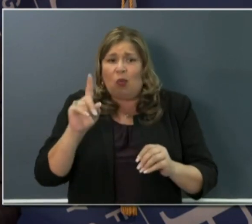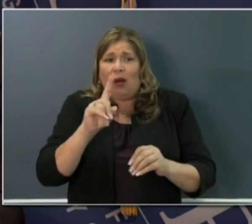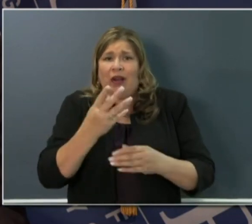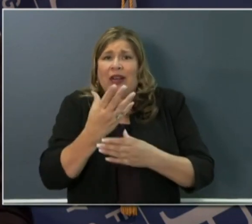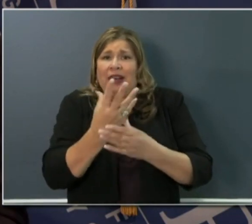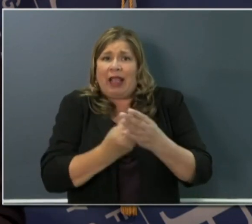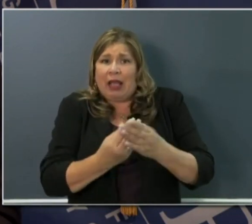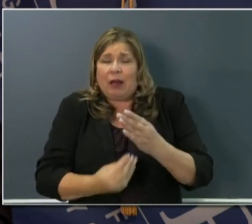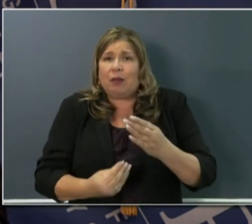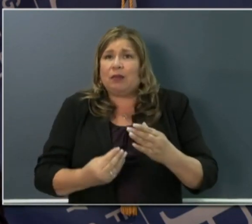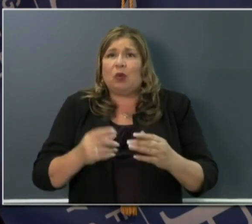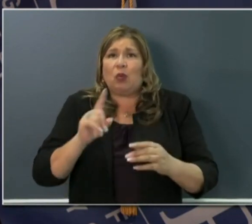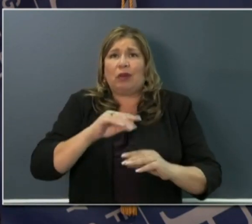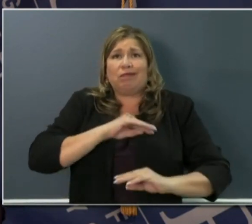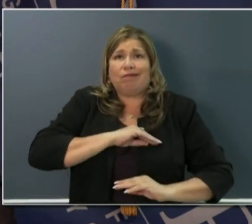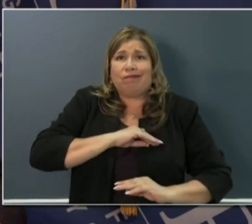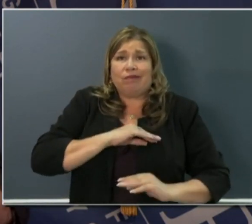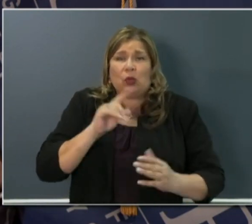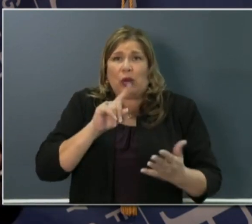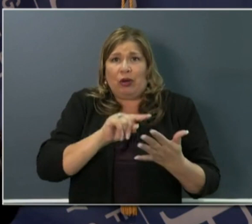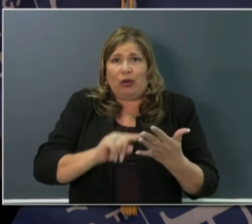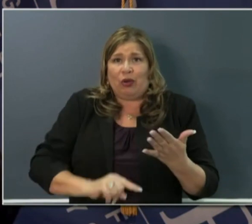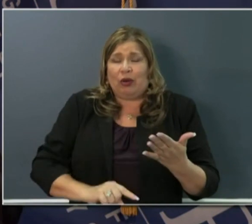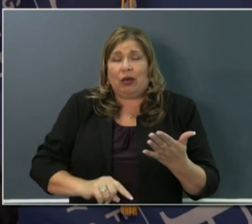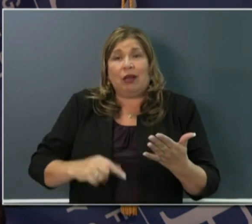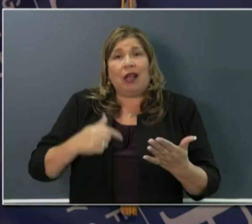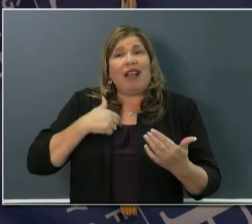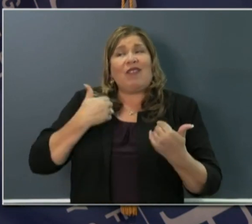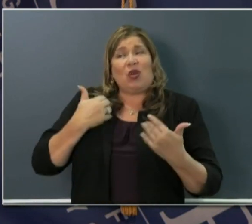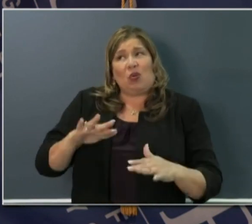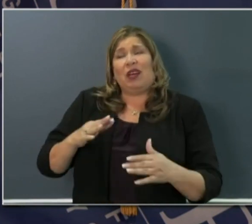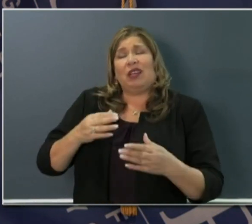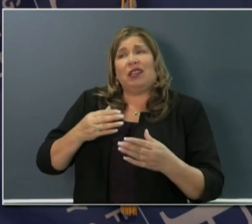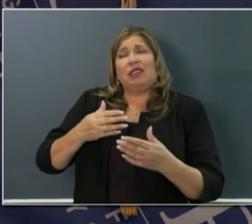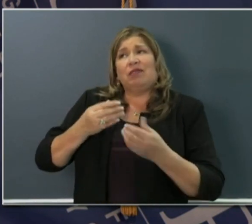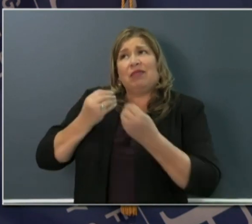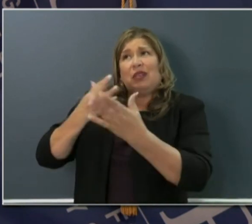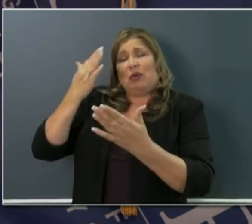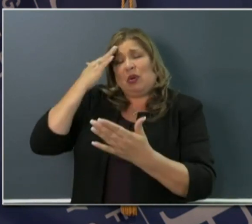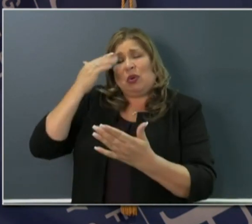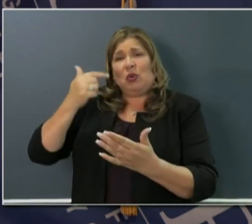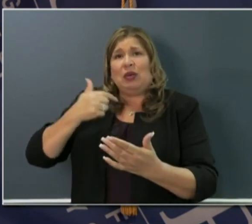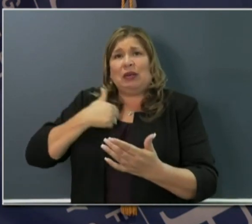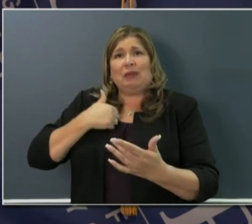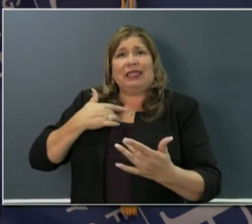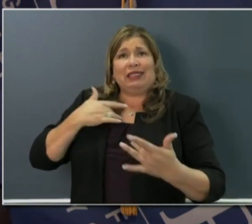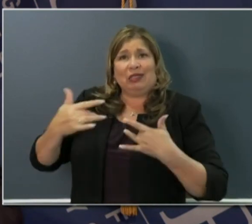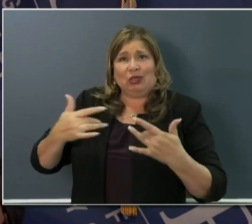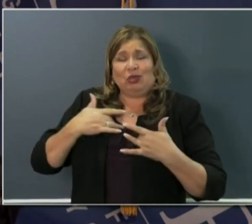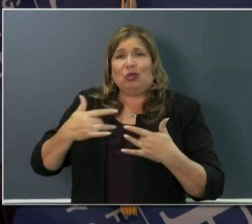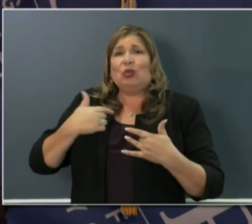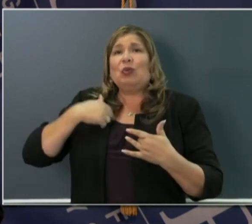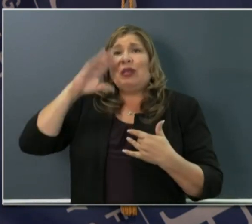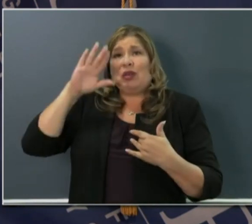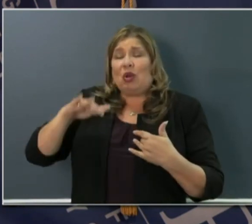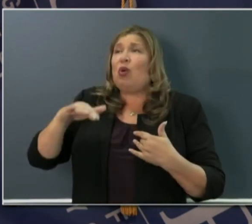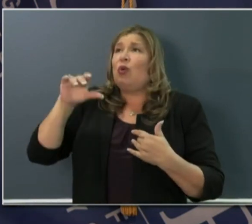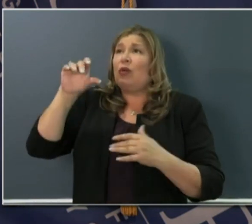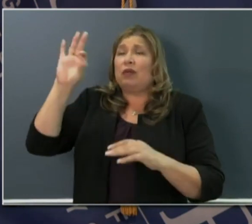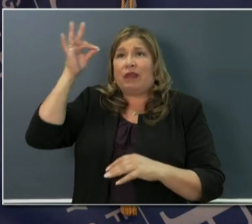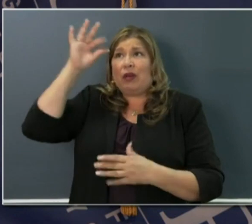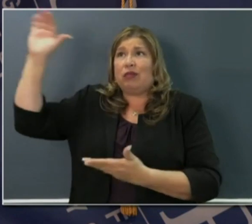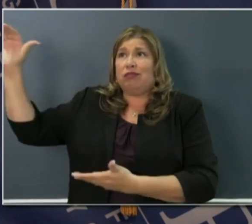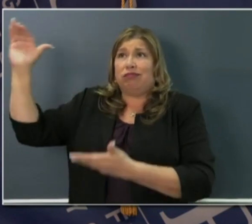expressed concerns that even with the substantial increase in unemployment insurance benefits, it's still not going to be good